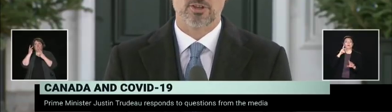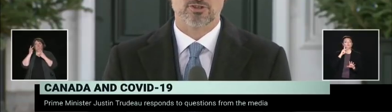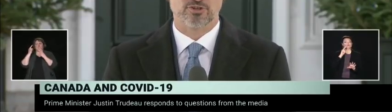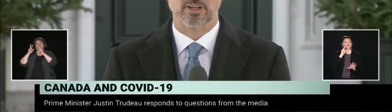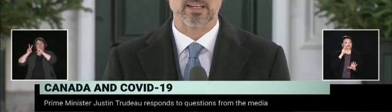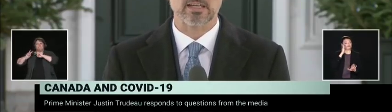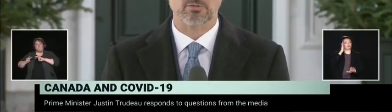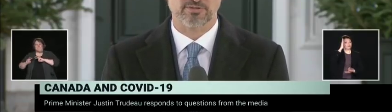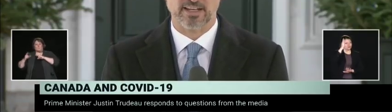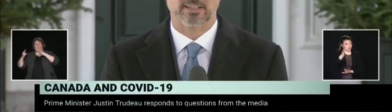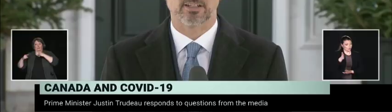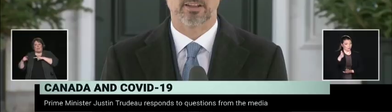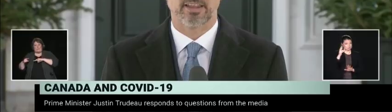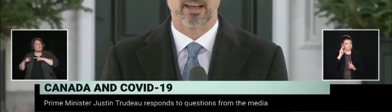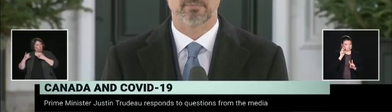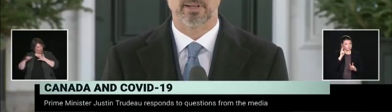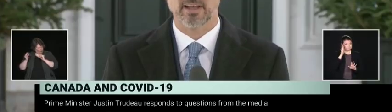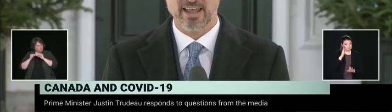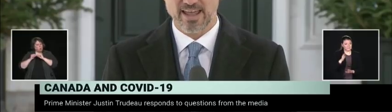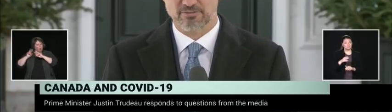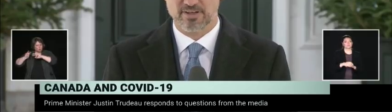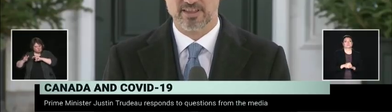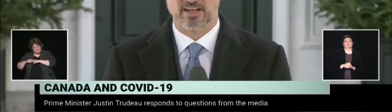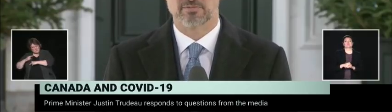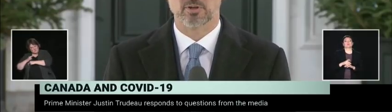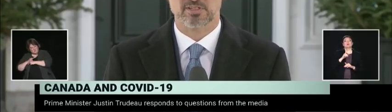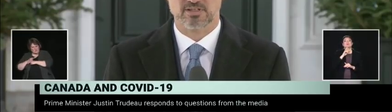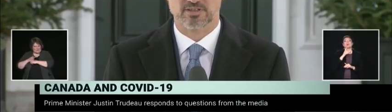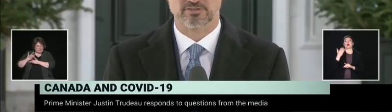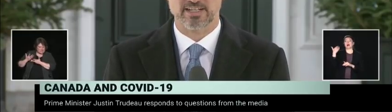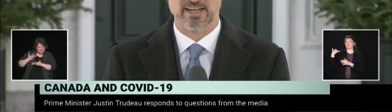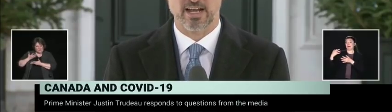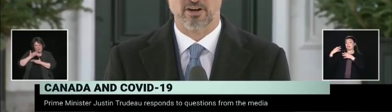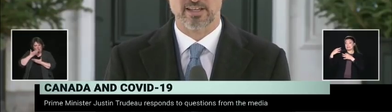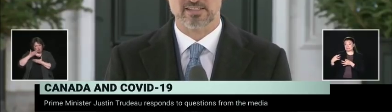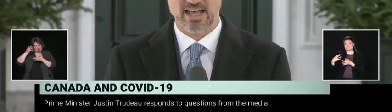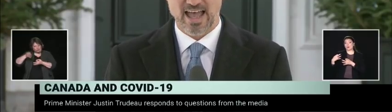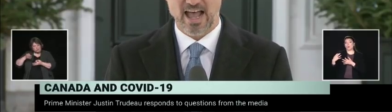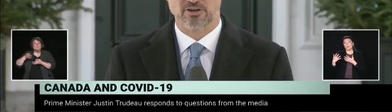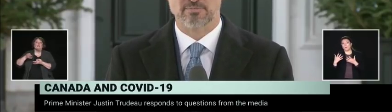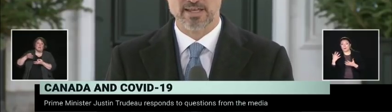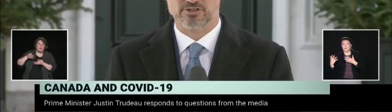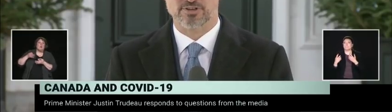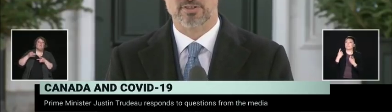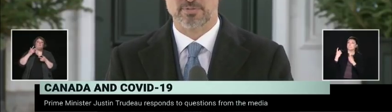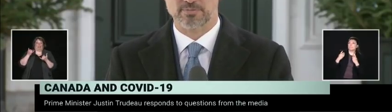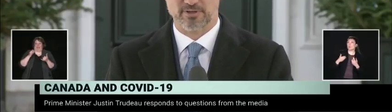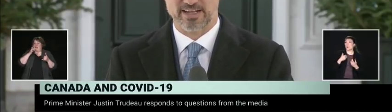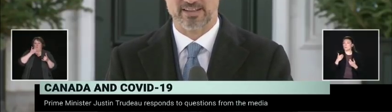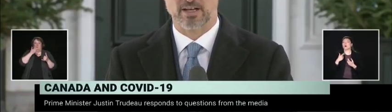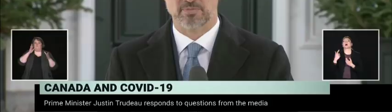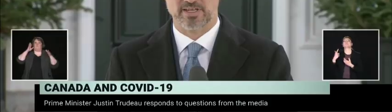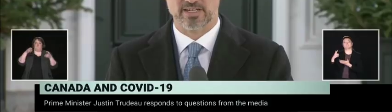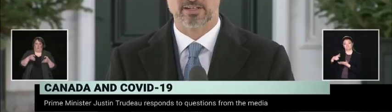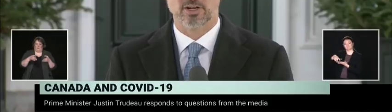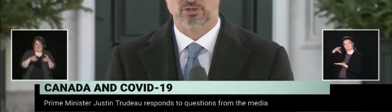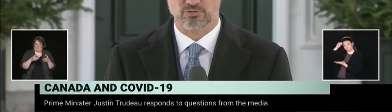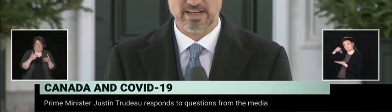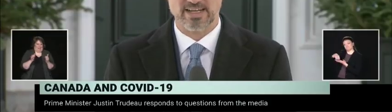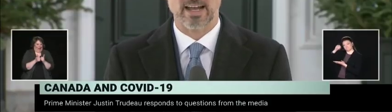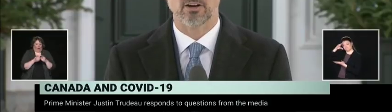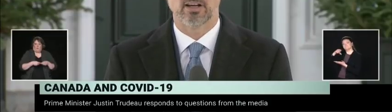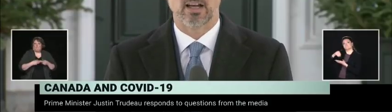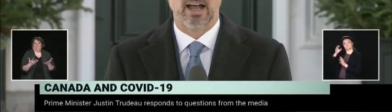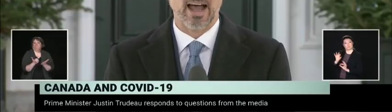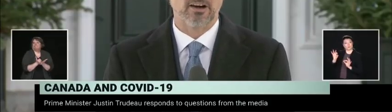we'll certainly keep reflecting on that. But everything I'm focused on right now is how to make sure that people are getting the help they need